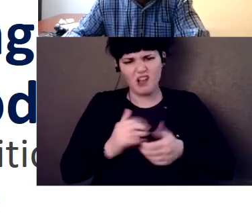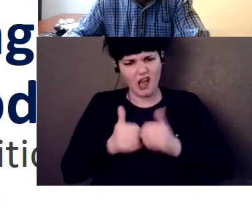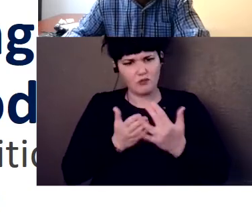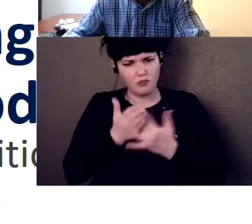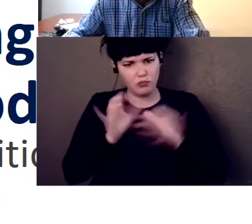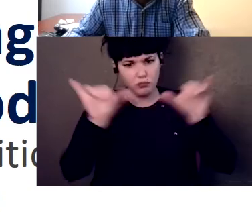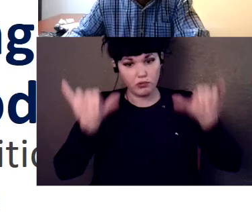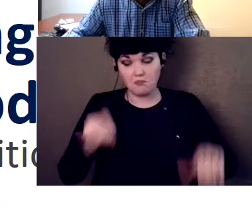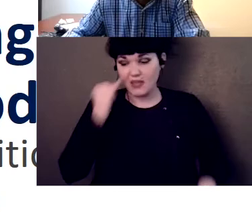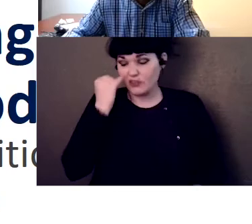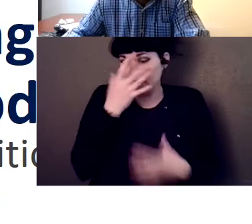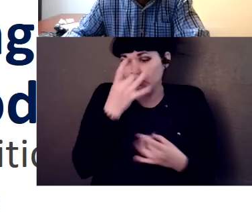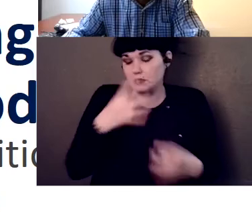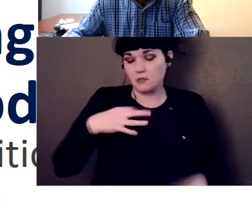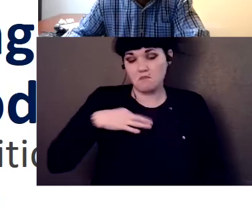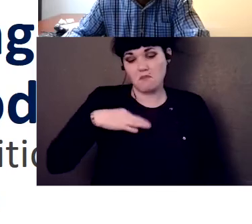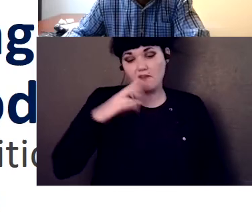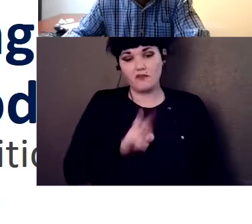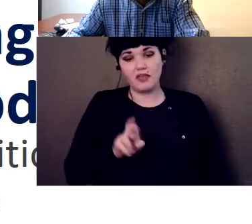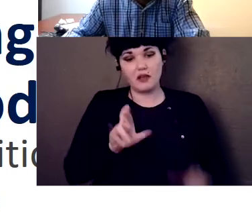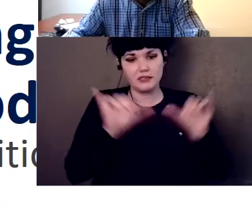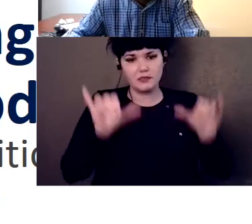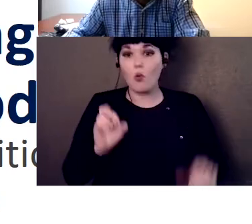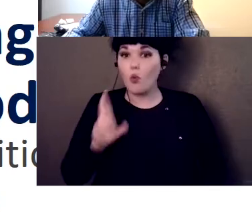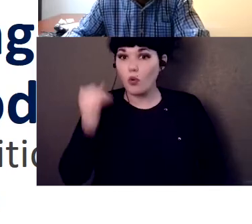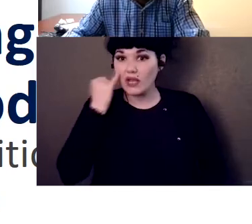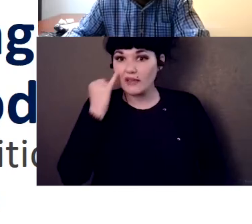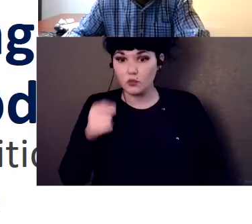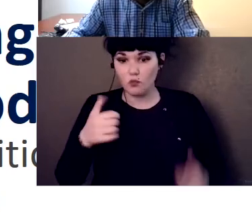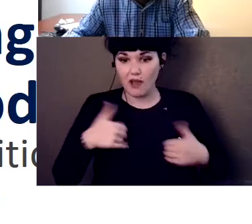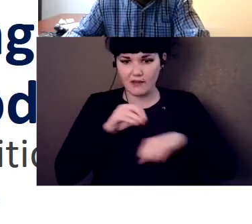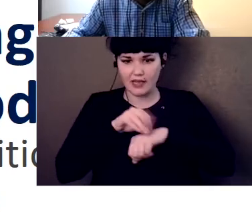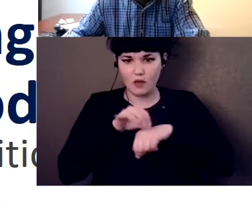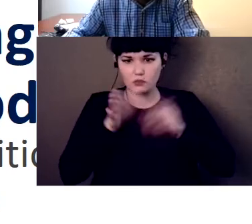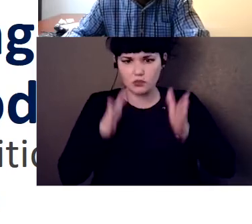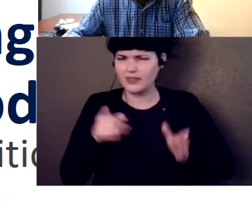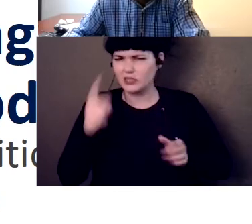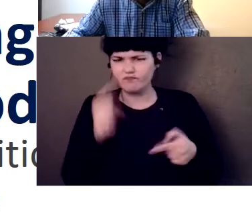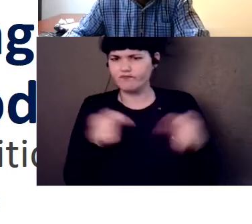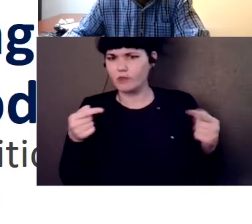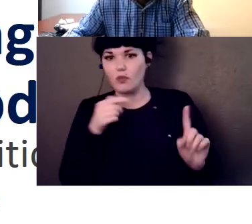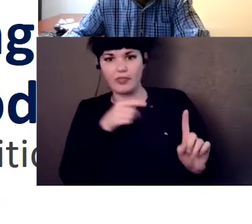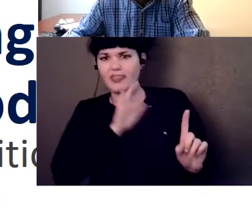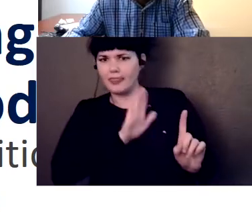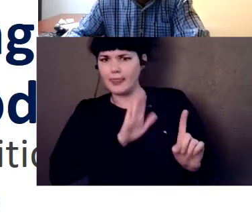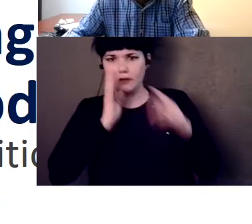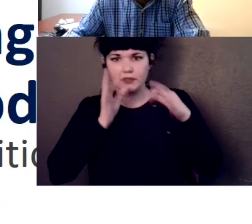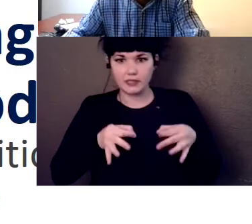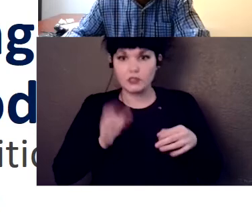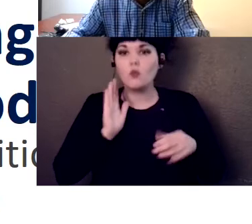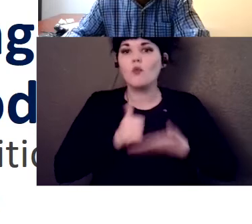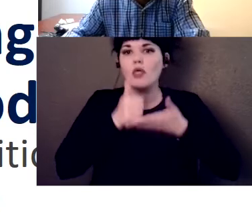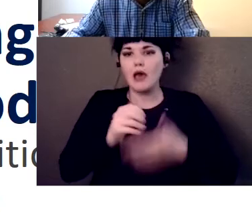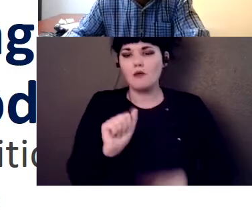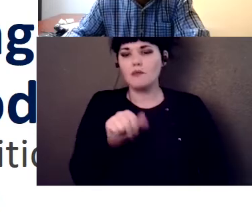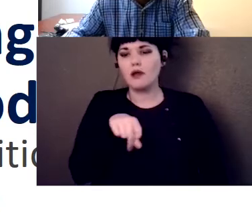VR services, or if you are a counselor and do not agree with the decision they are making, we can help appeal decisions made by those counselors,